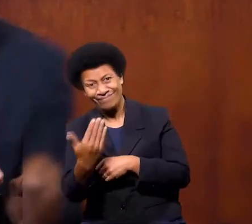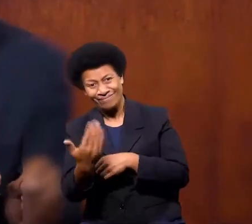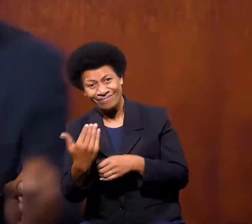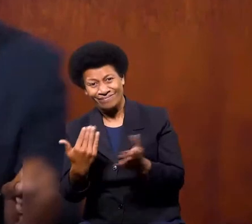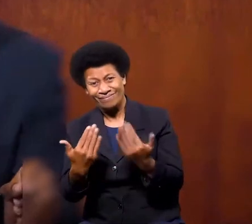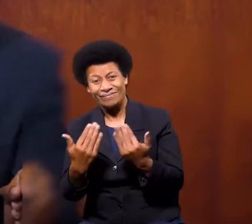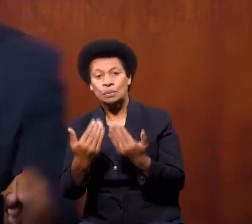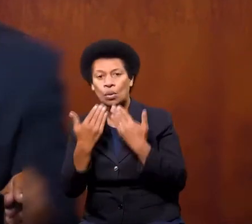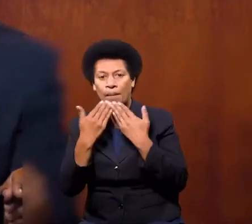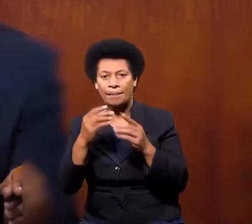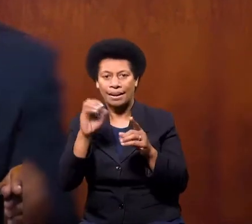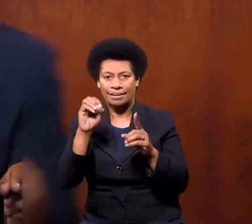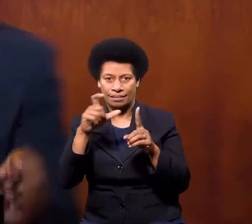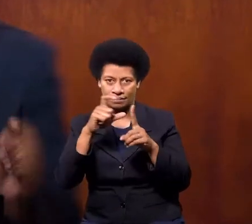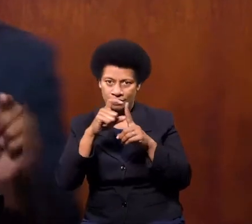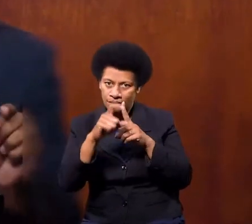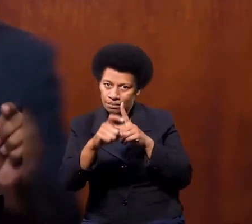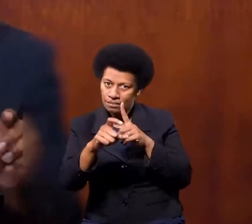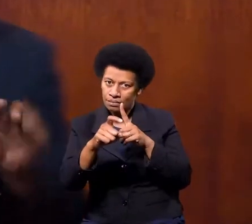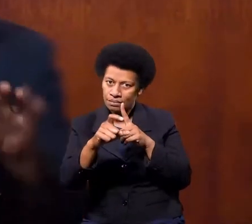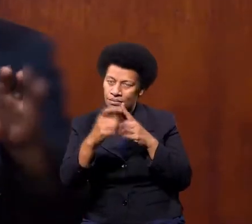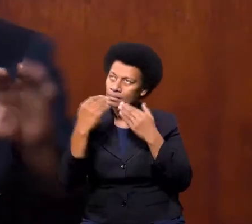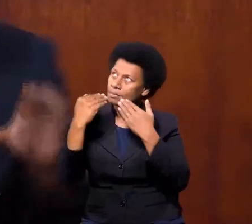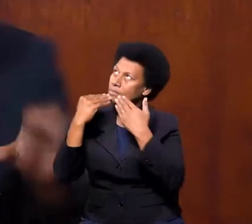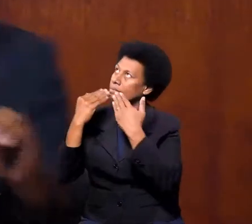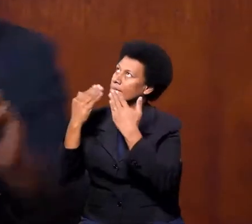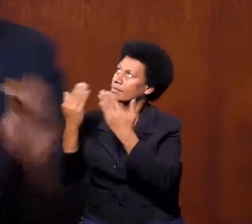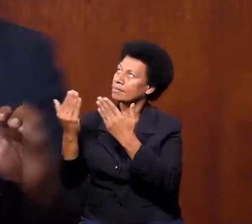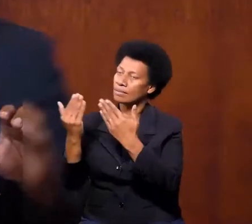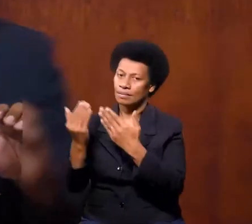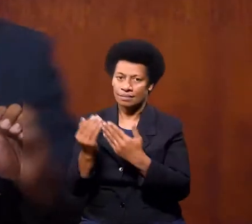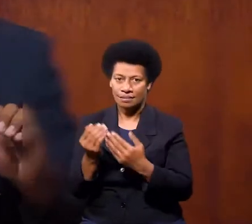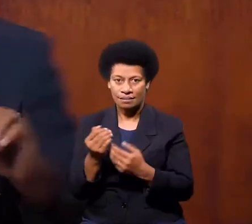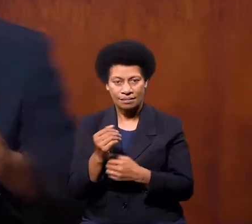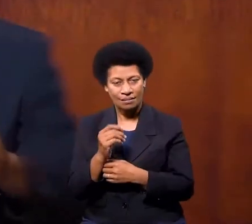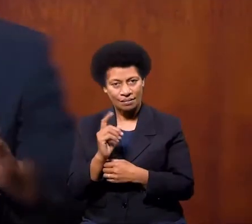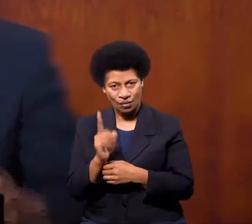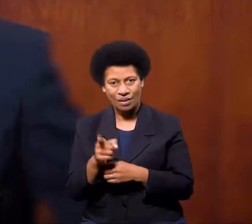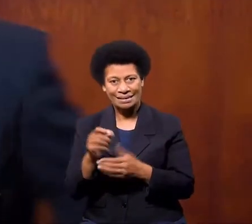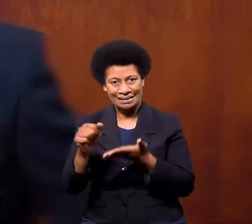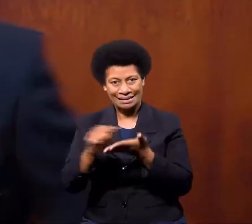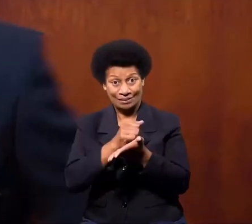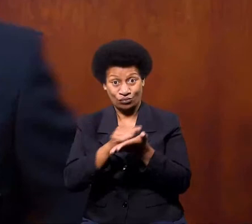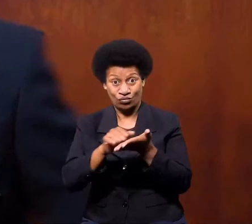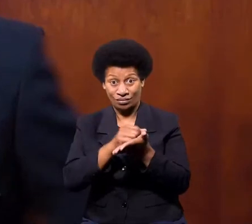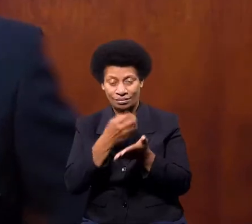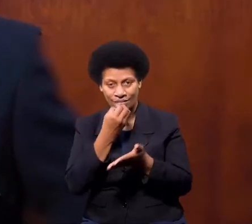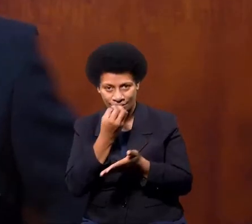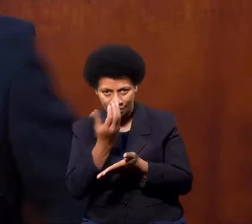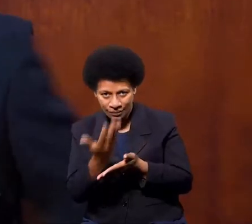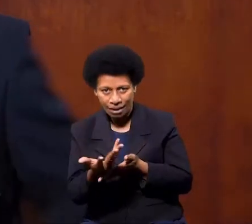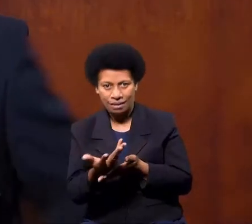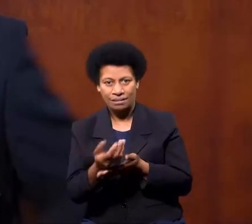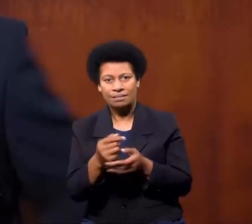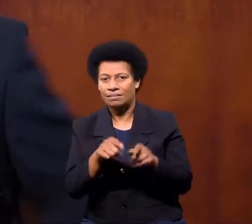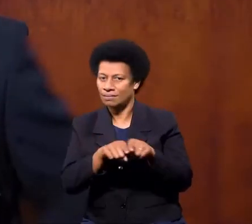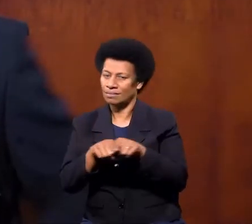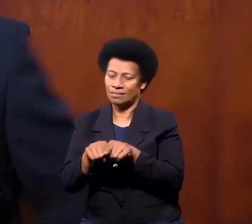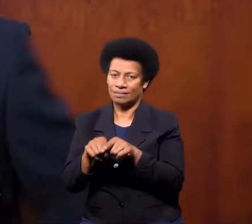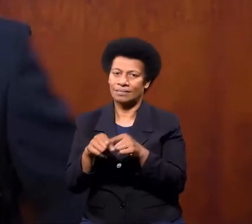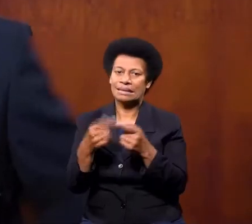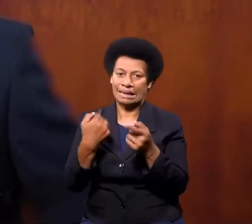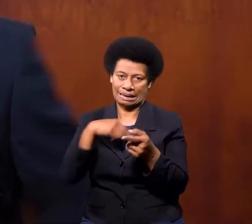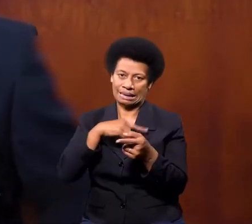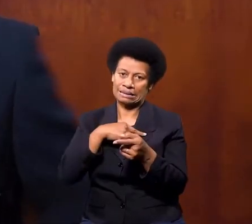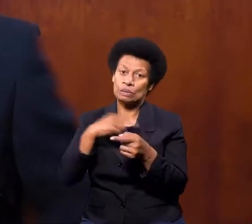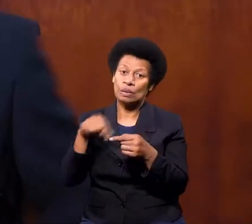obedience of the commandments. And that is the way, the essence that is provided in the scripture, that we can show our